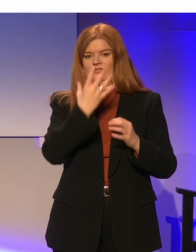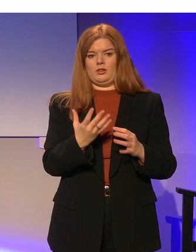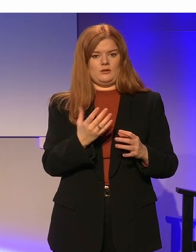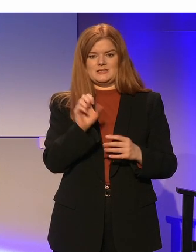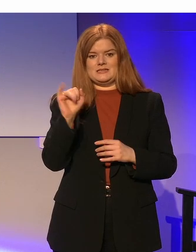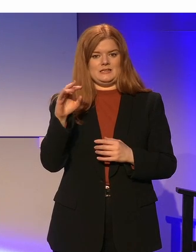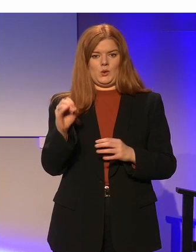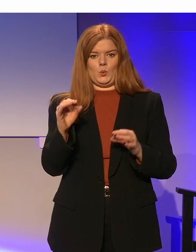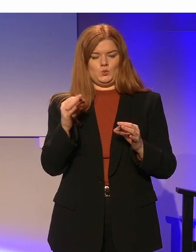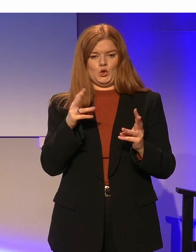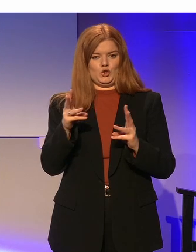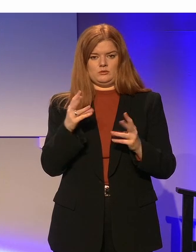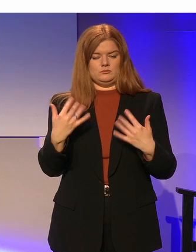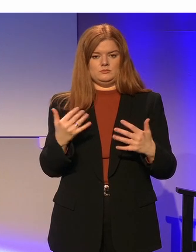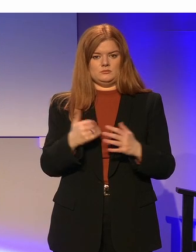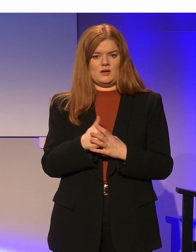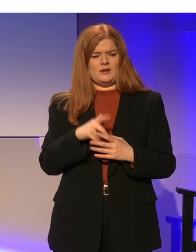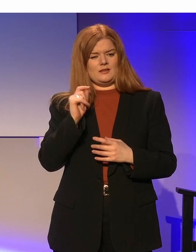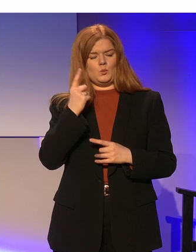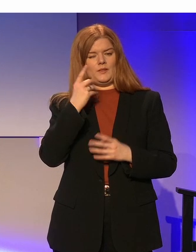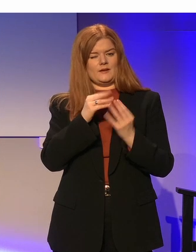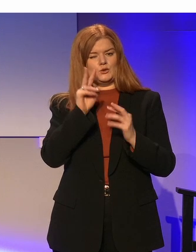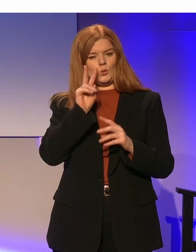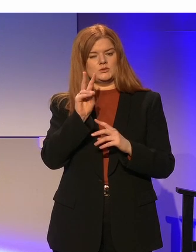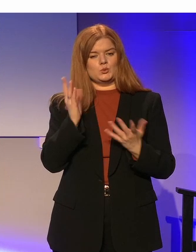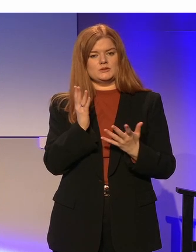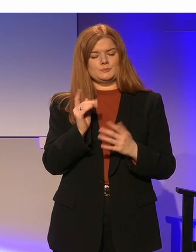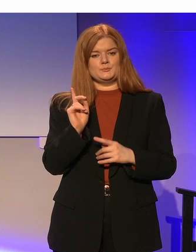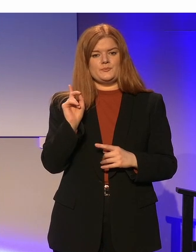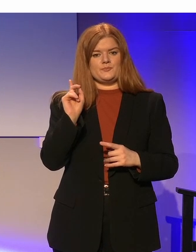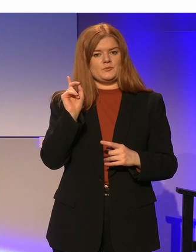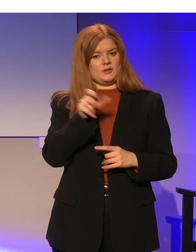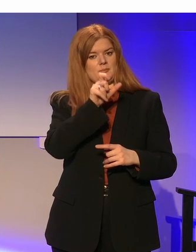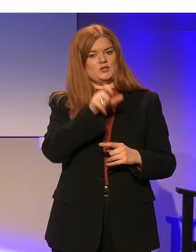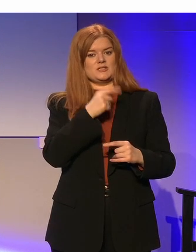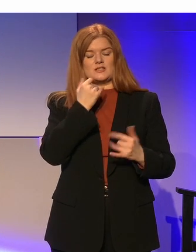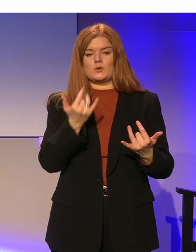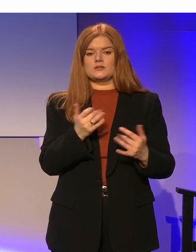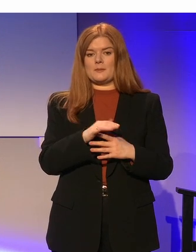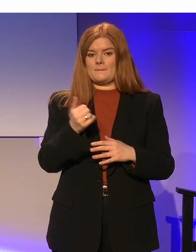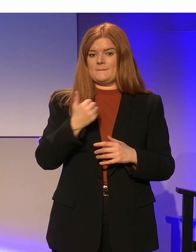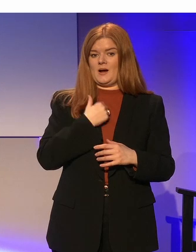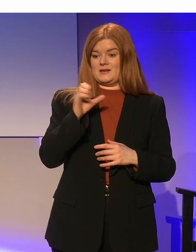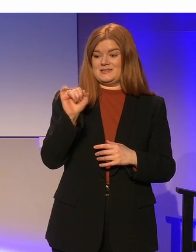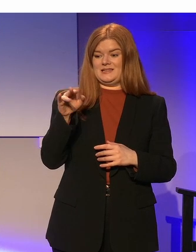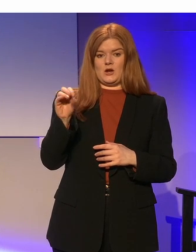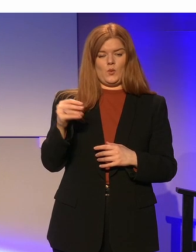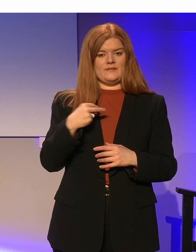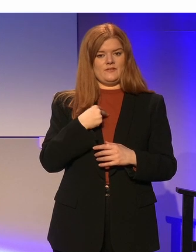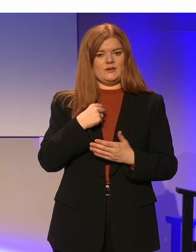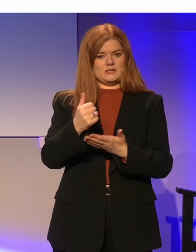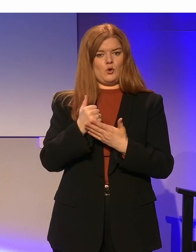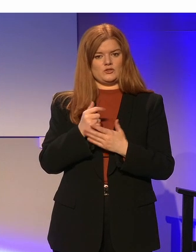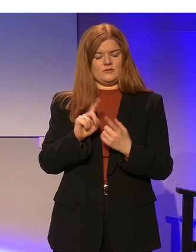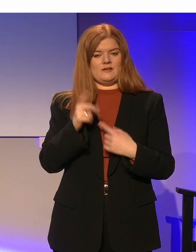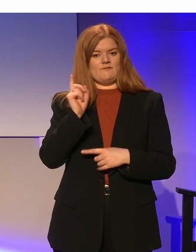her CNO was. And I think the thing to notice here is that the participant says, my CNO is very supportive